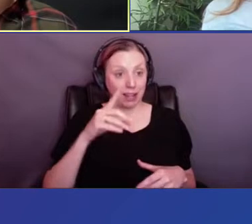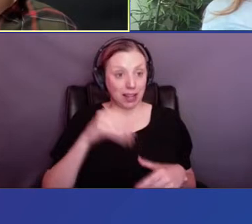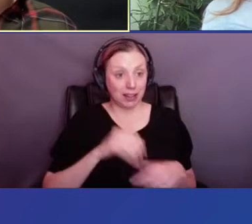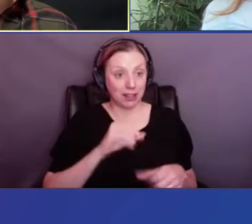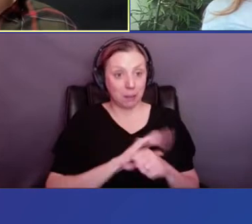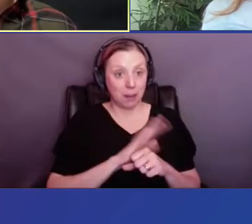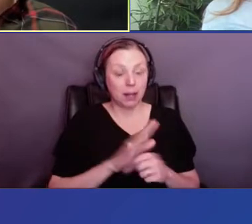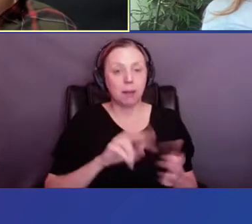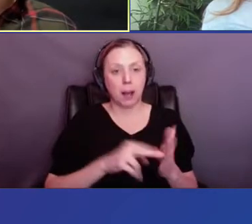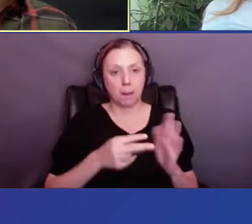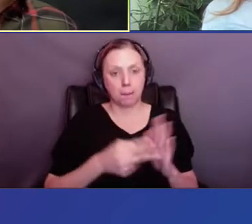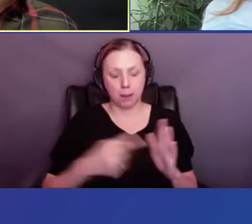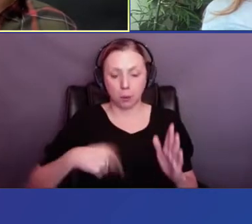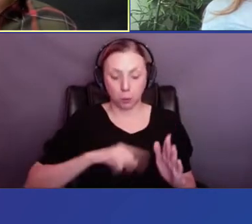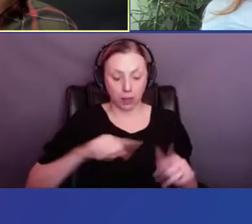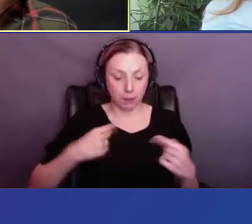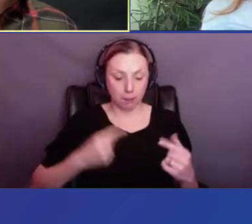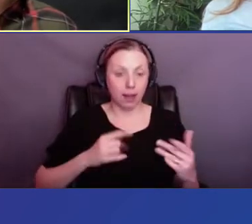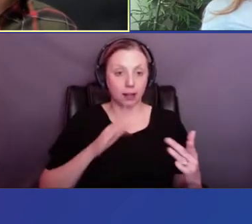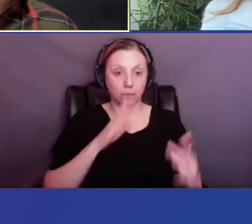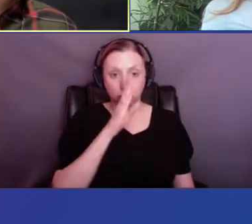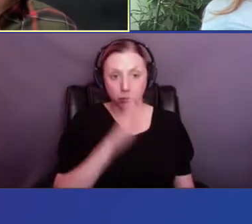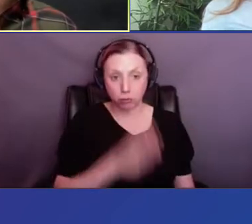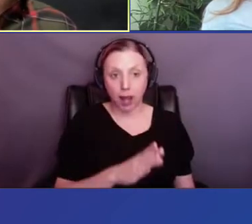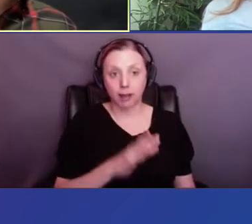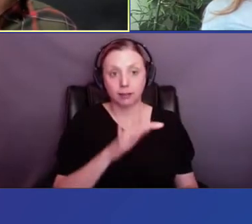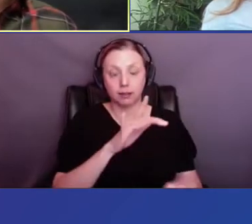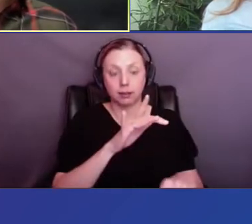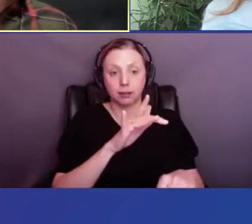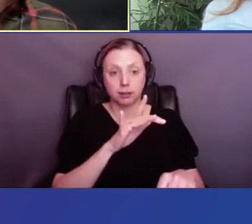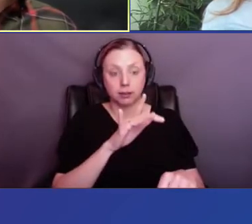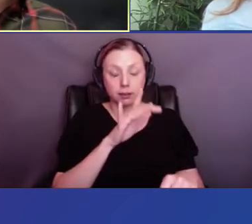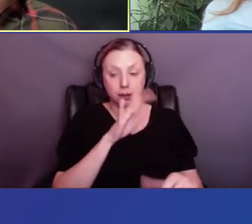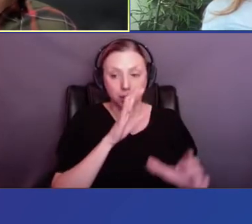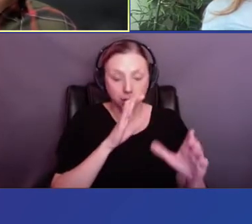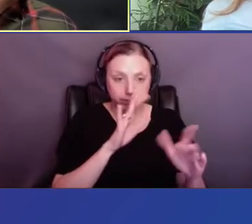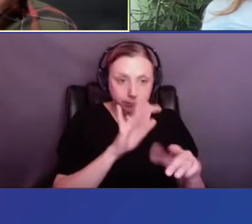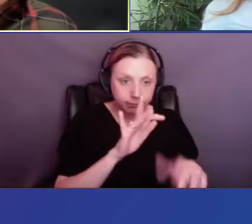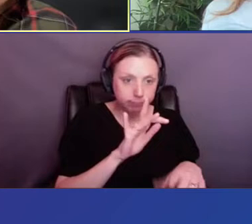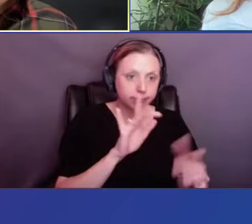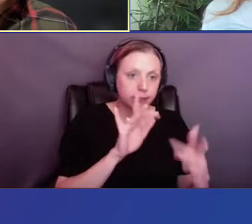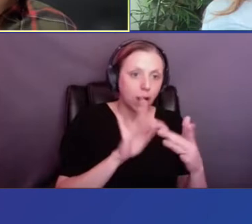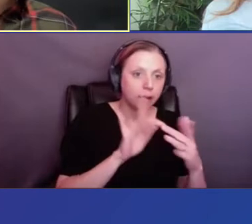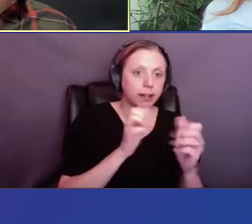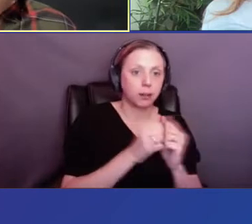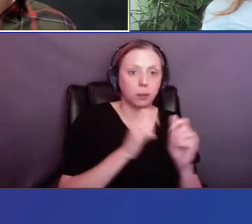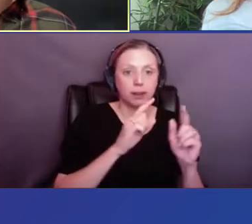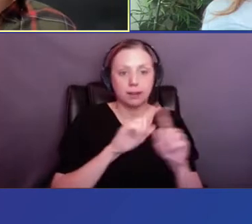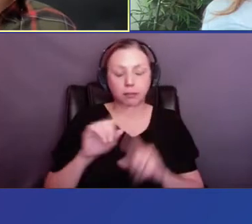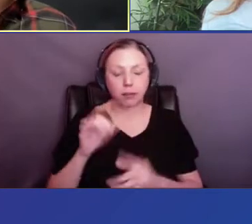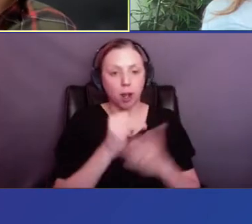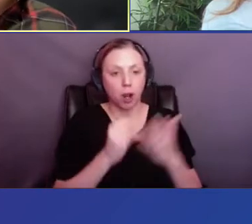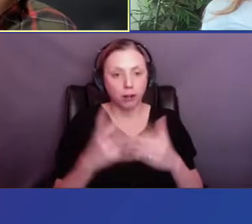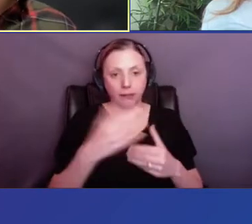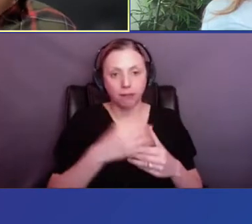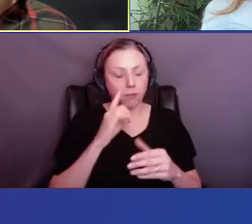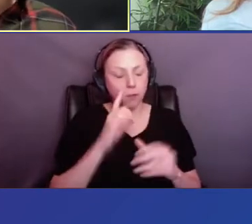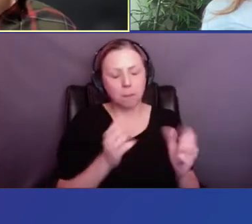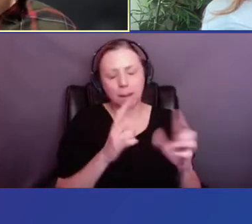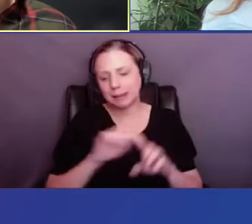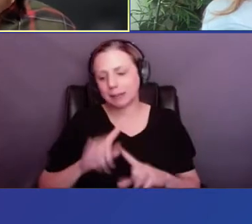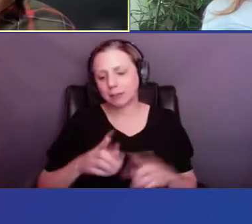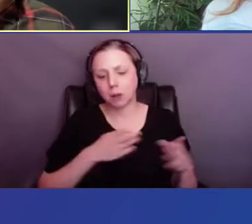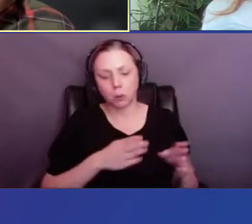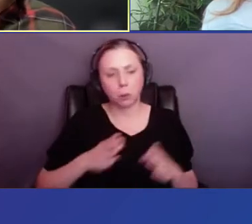been in direct touch with our artist constituencies through many platforms, including our educational